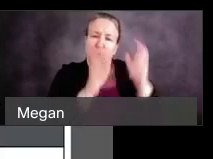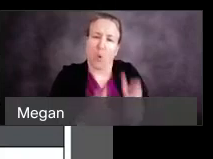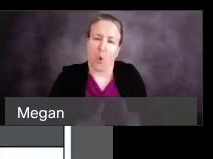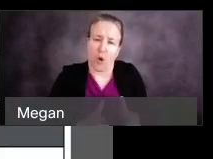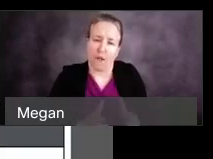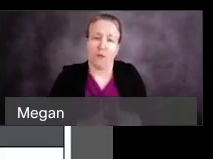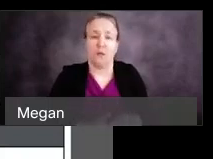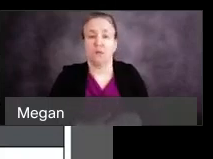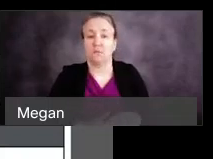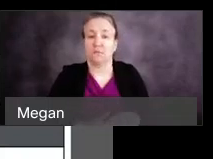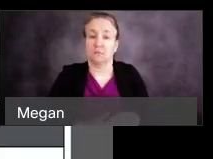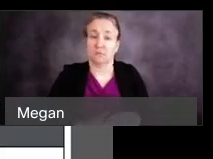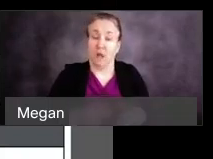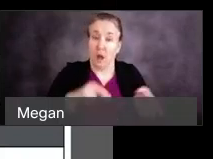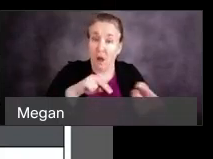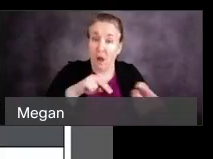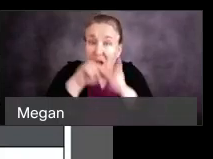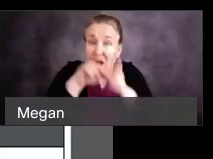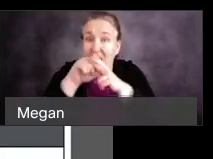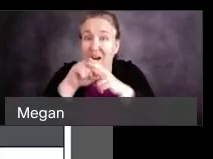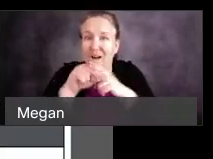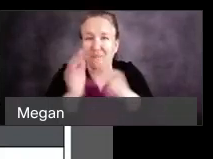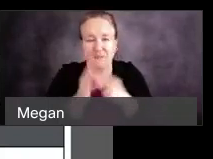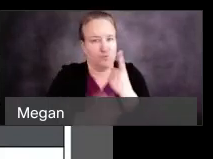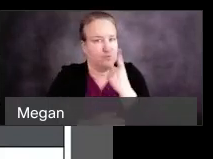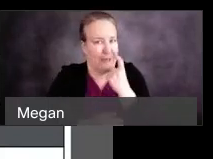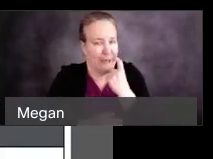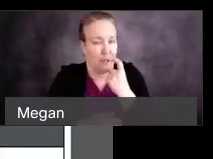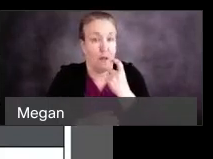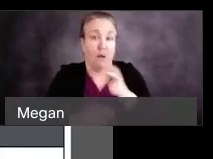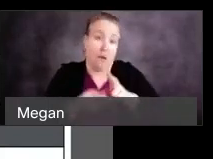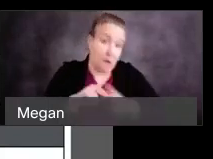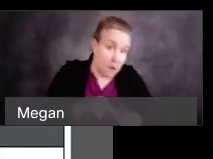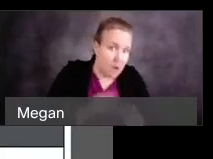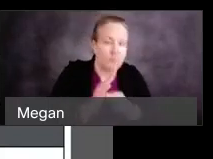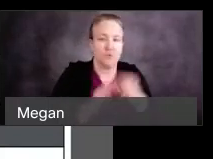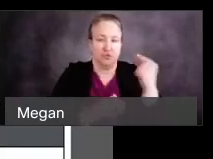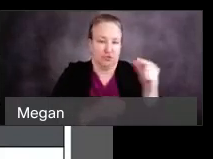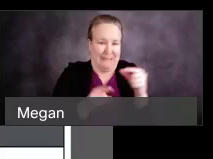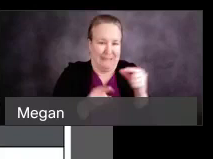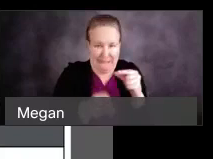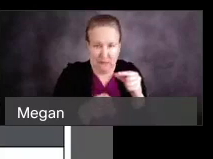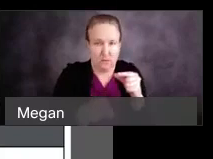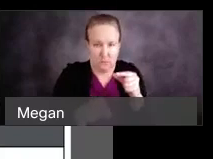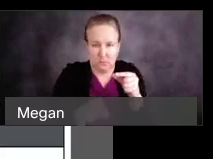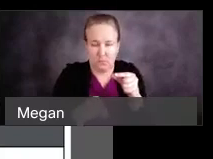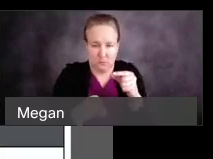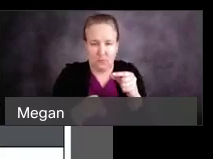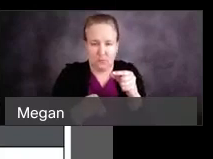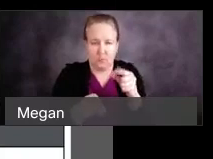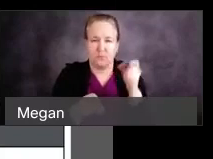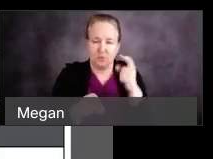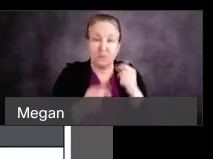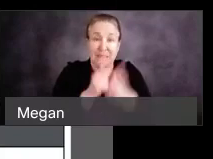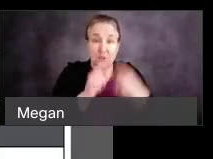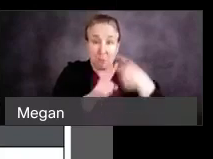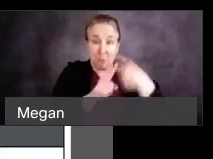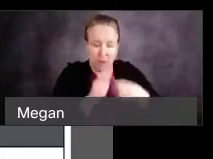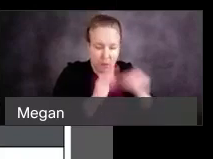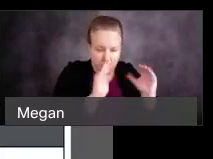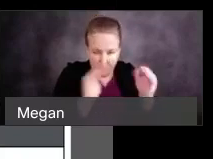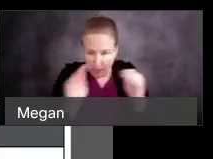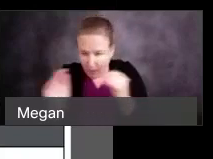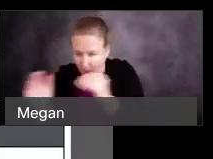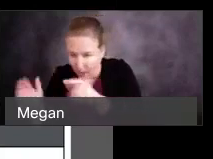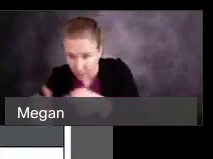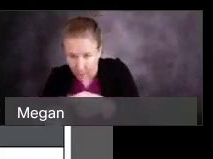whether they have been increasing, which is red, or decreasing, which is green, compared with the prior month. You